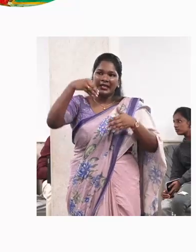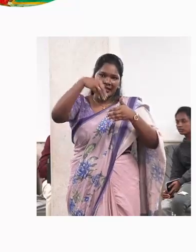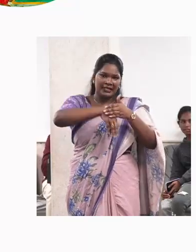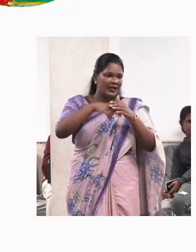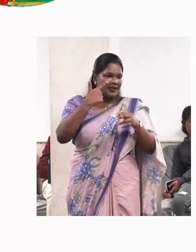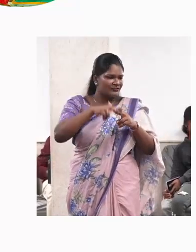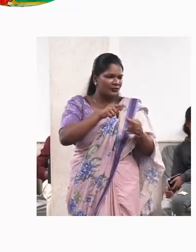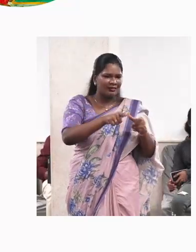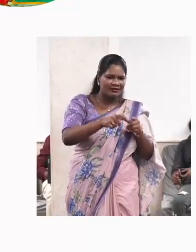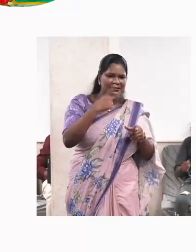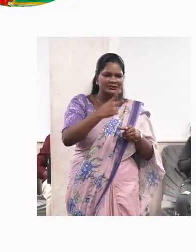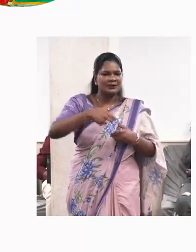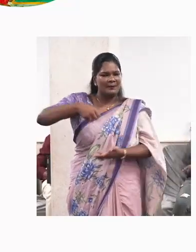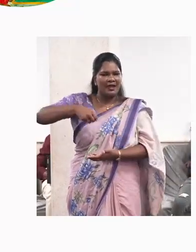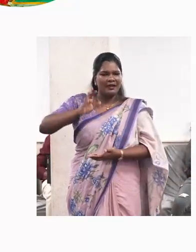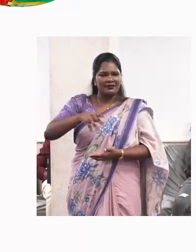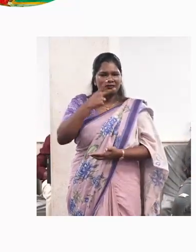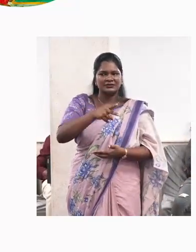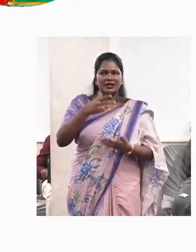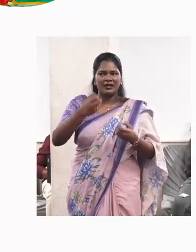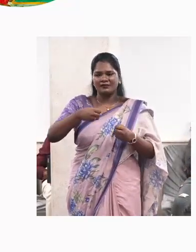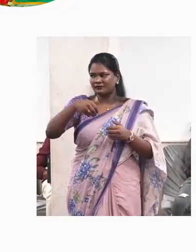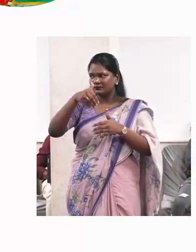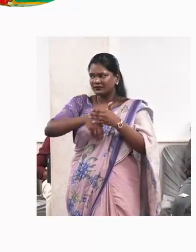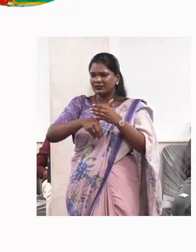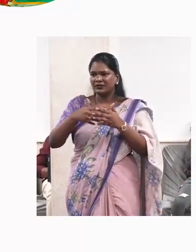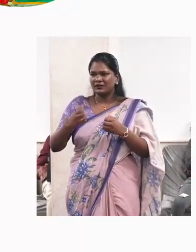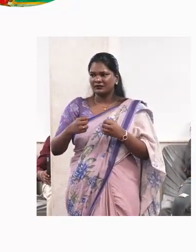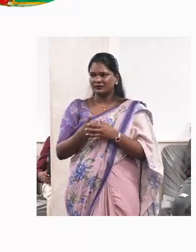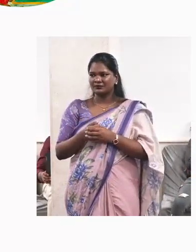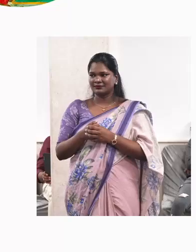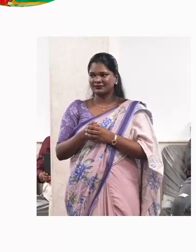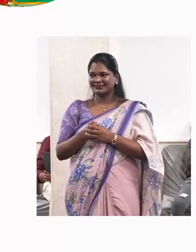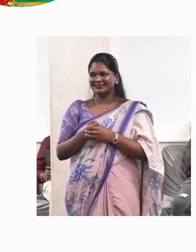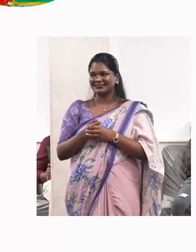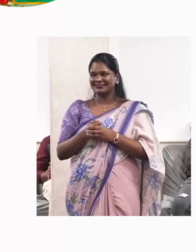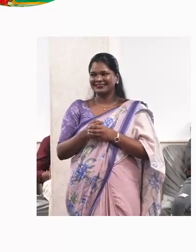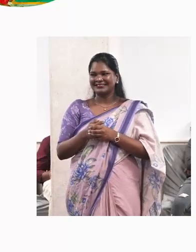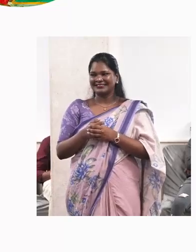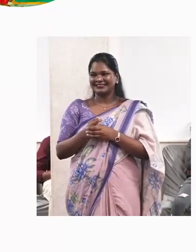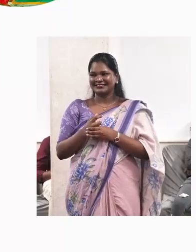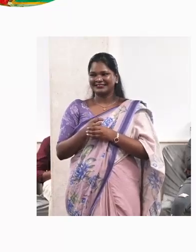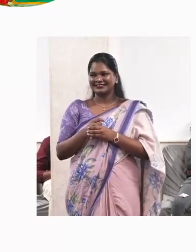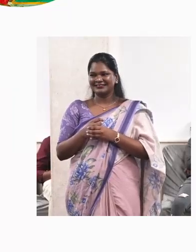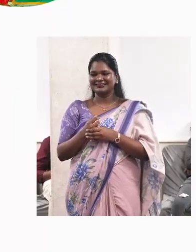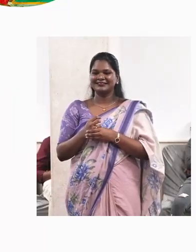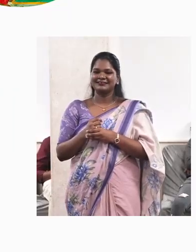if you just look around in the bags that are around you, it's not Pina.